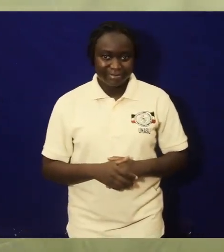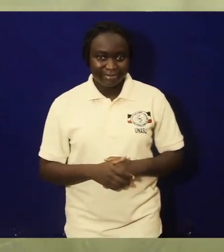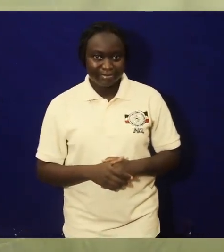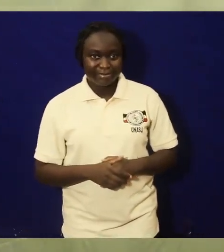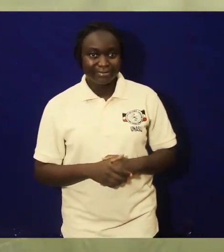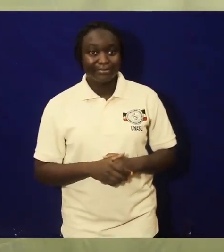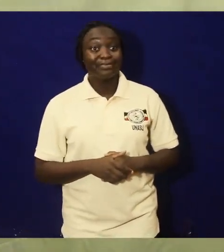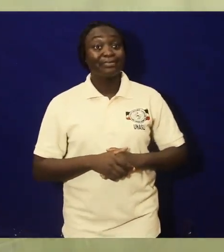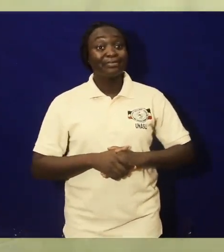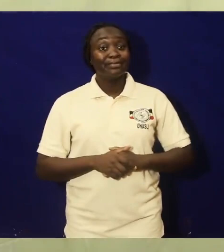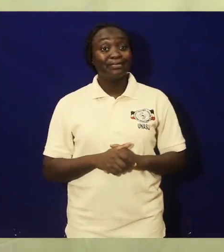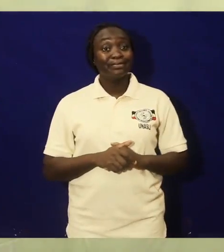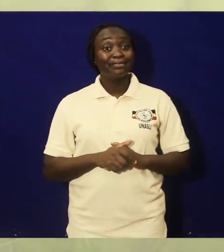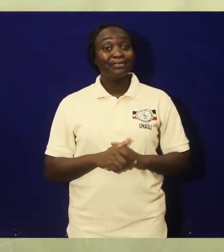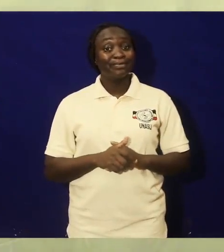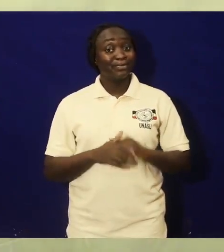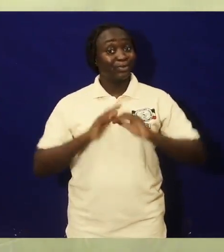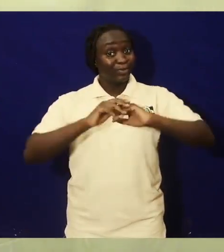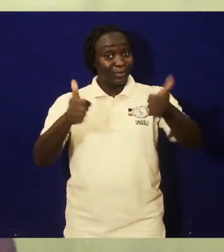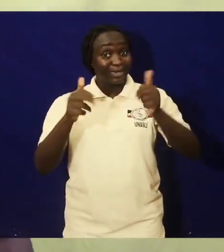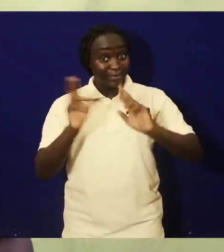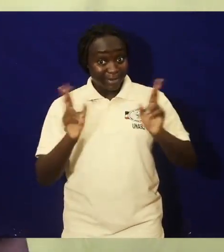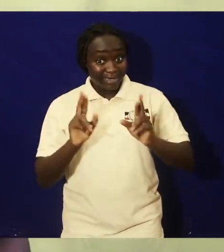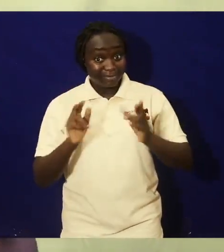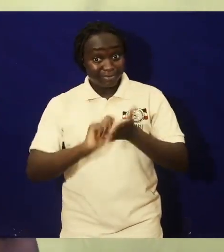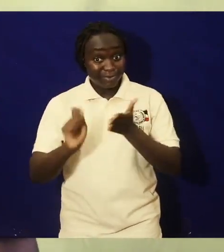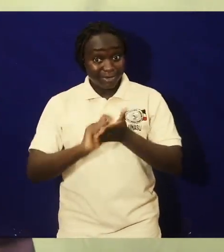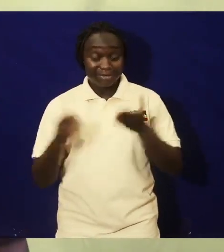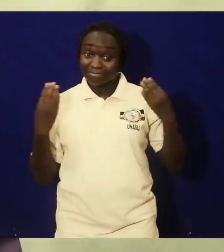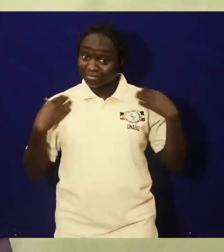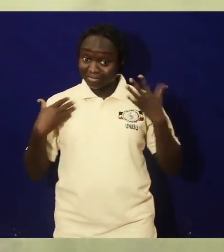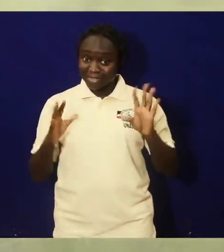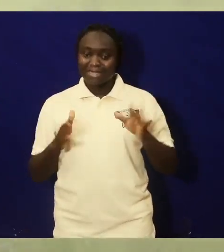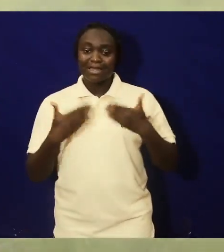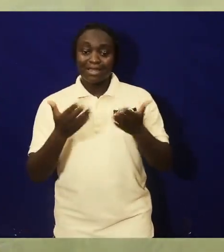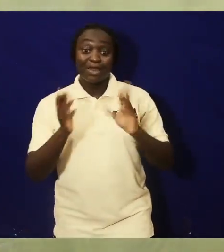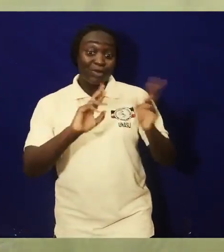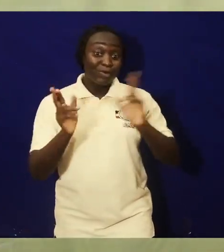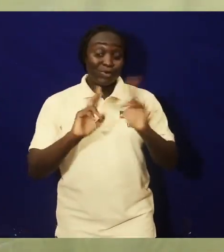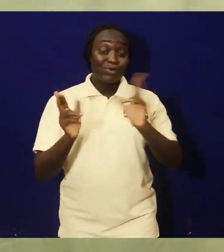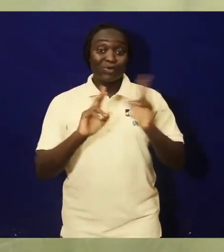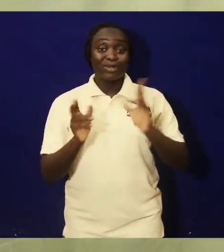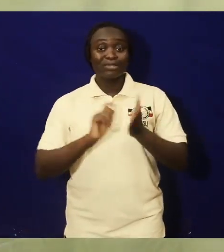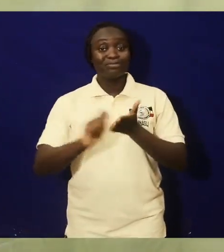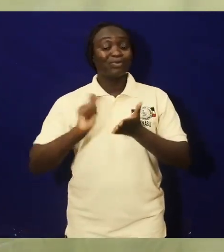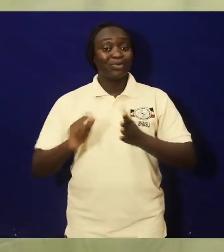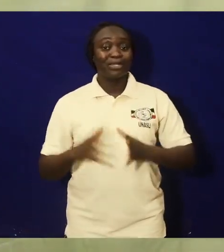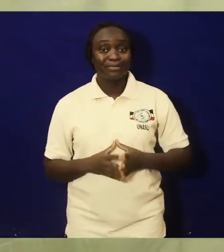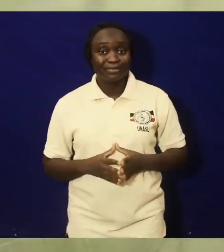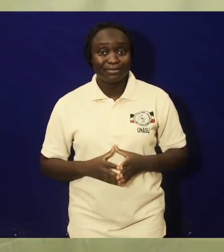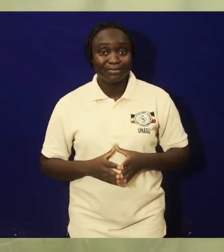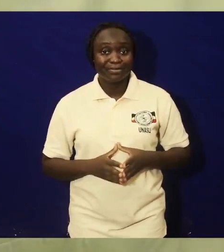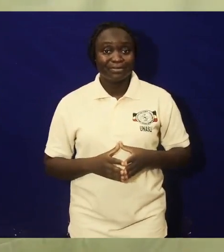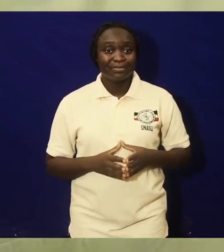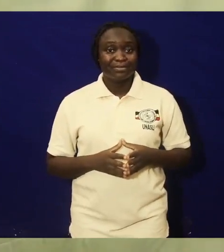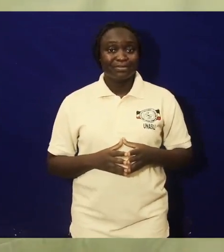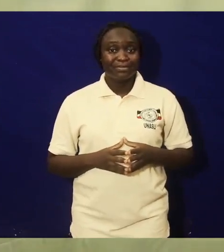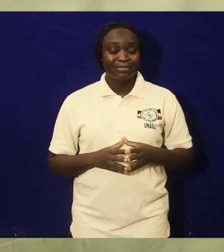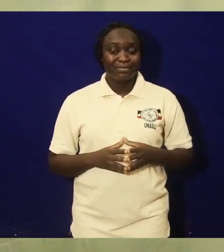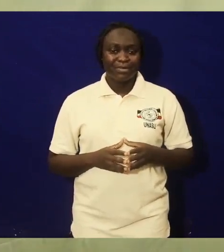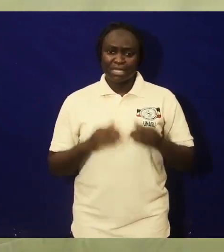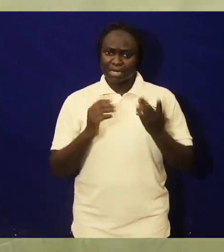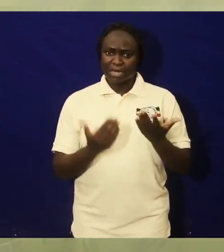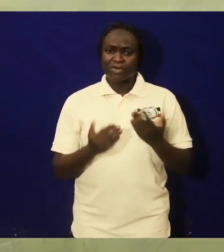day. I think we are now ready. Now let's get our pencil ready to write. So we are going to